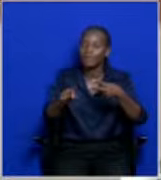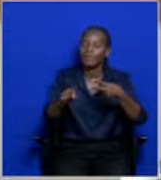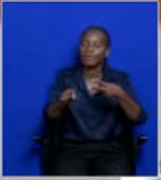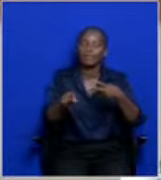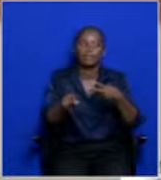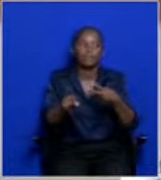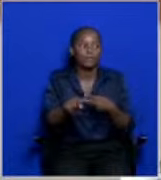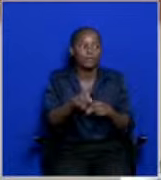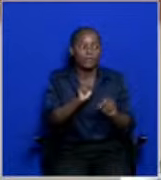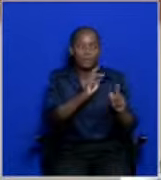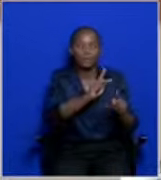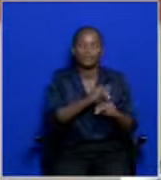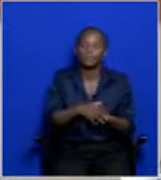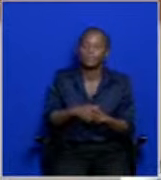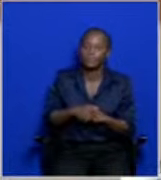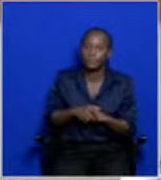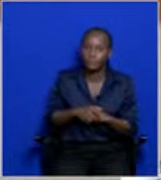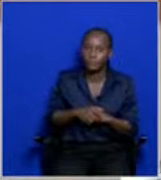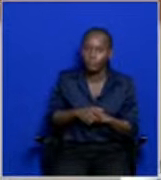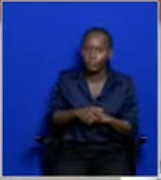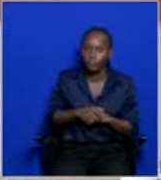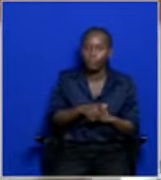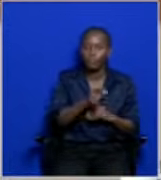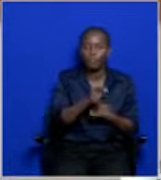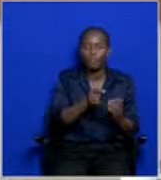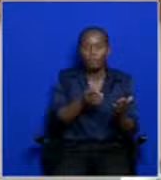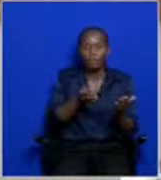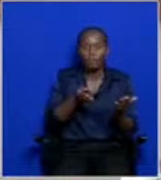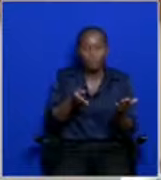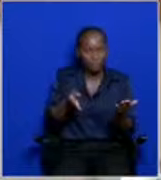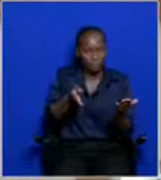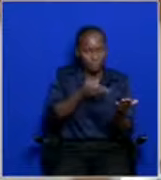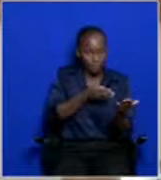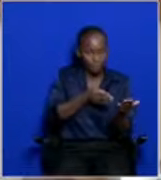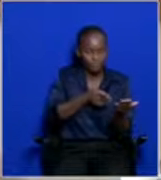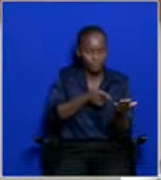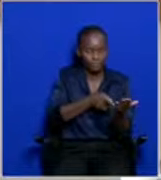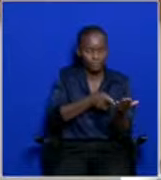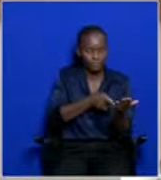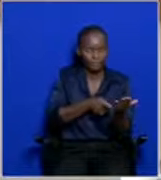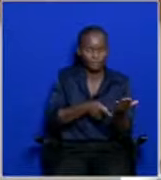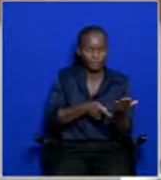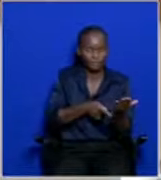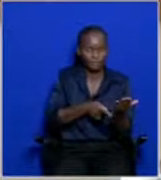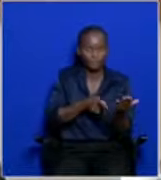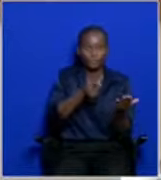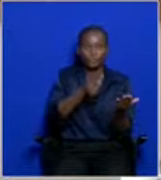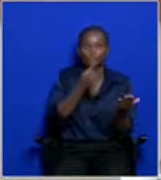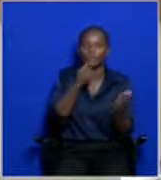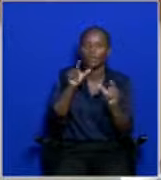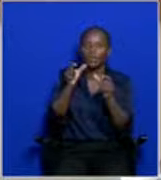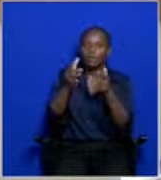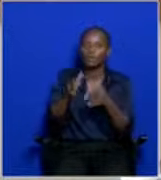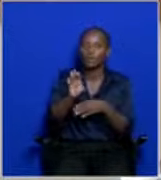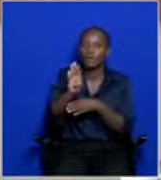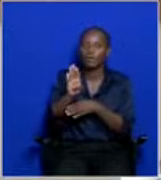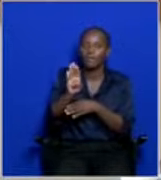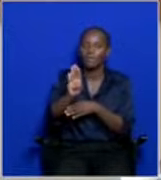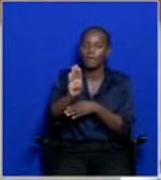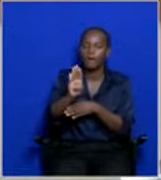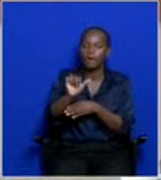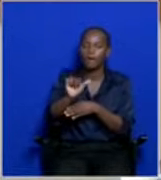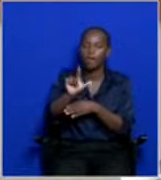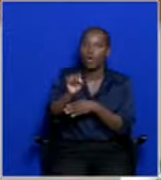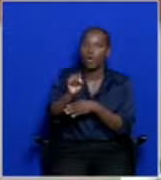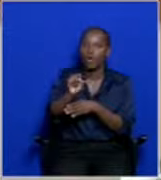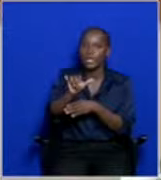and in the course of doing so, we will answer Commissioner Baloyi's question. At paragraph 63 of